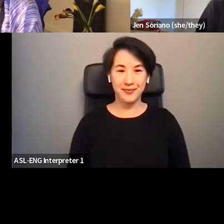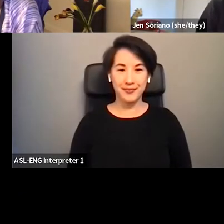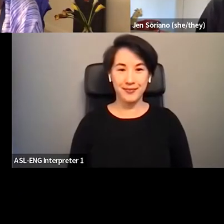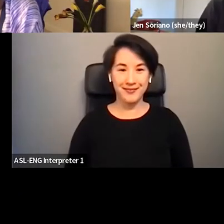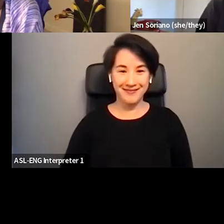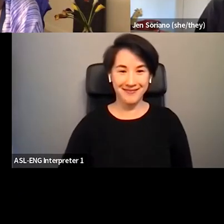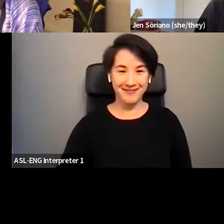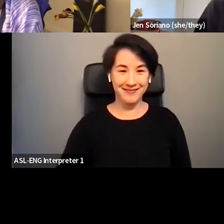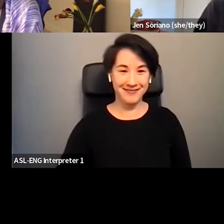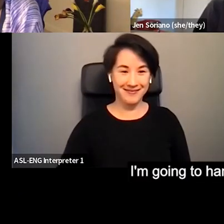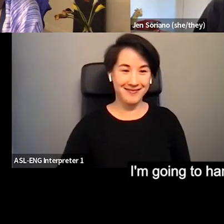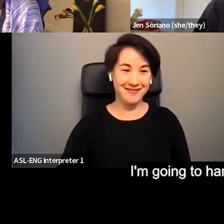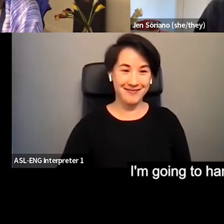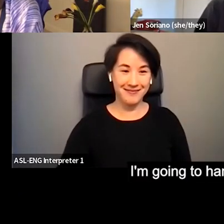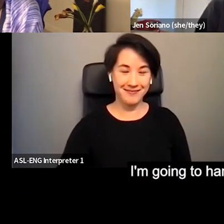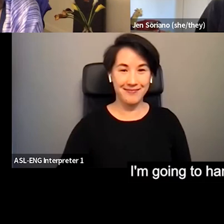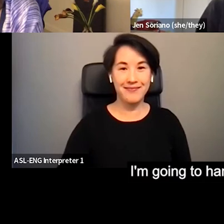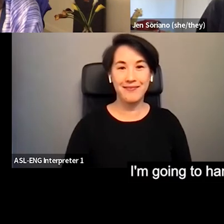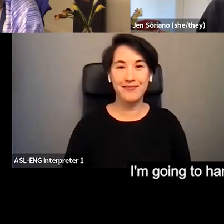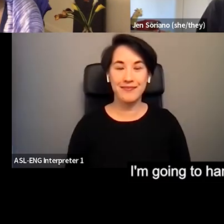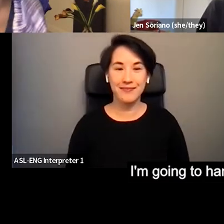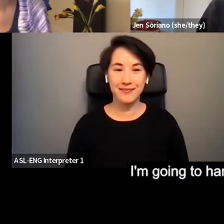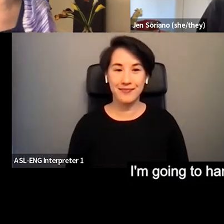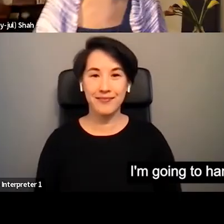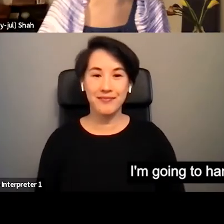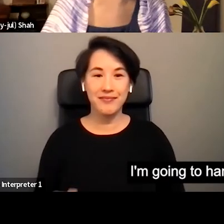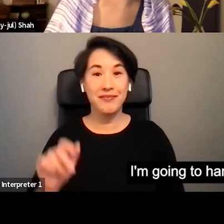So I'm going to hand it back to you, Travis.